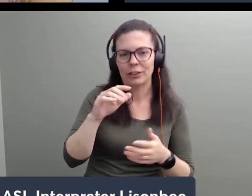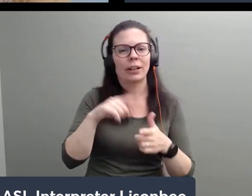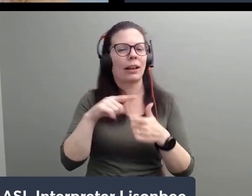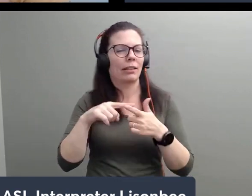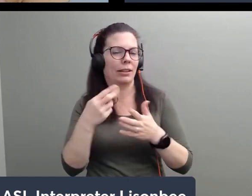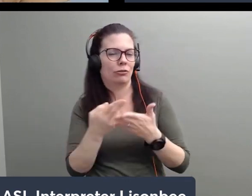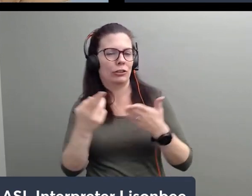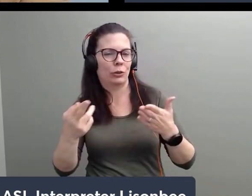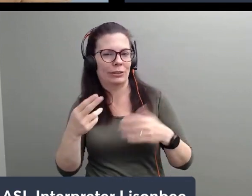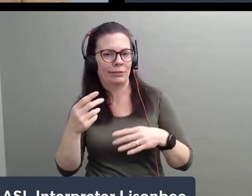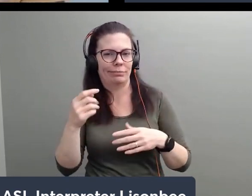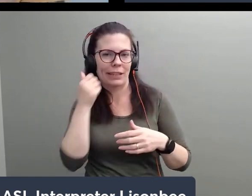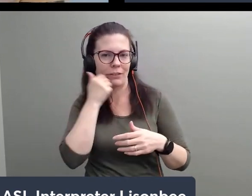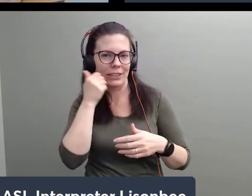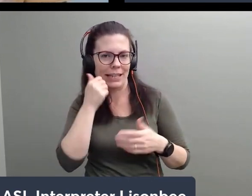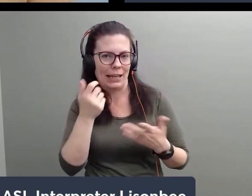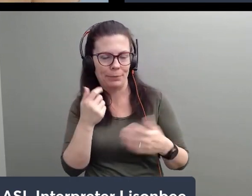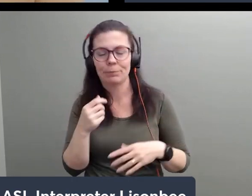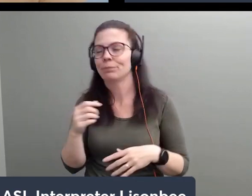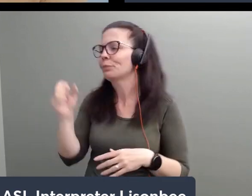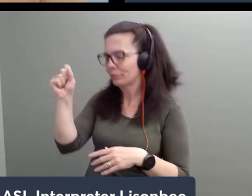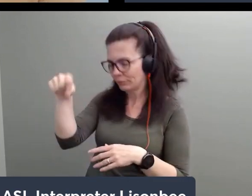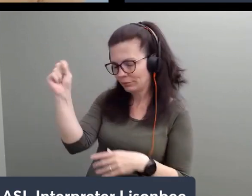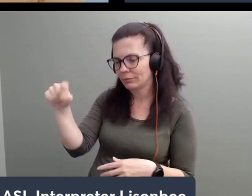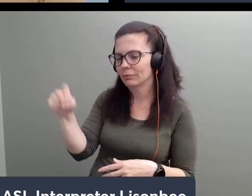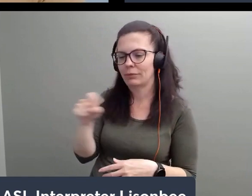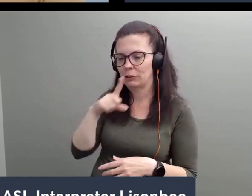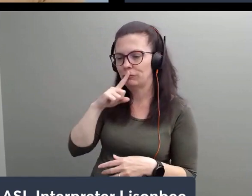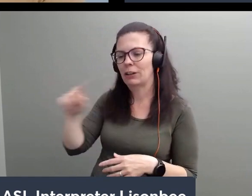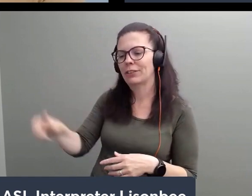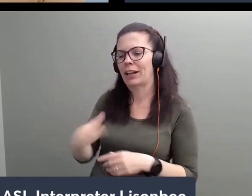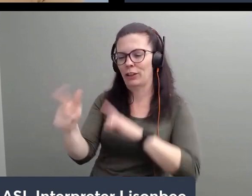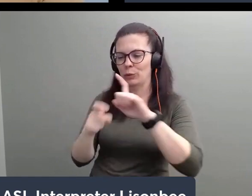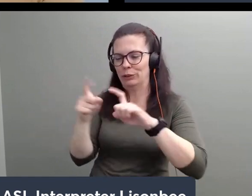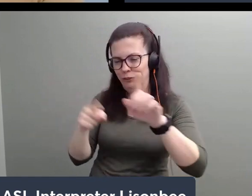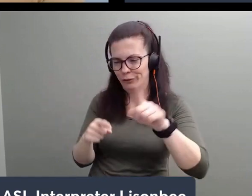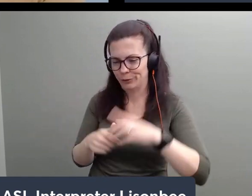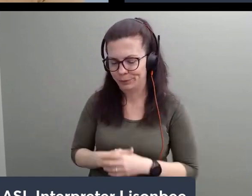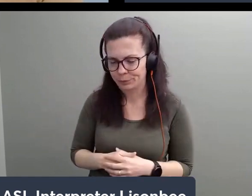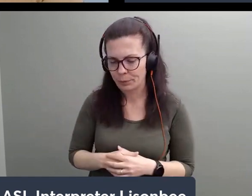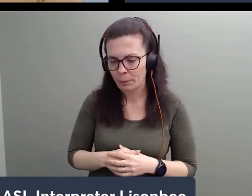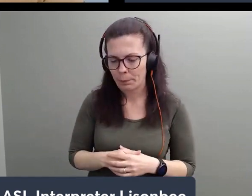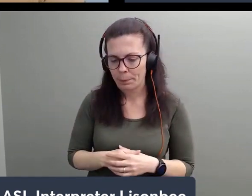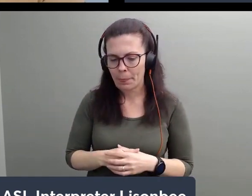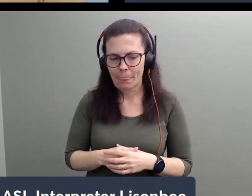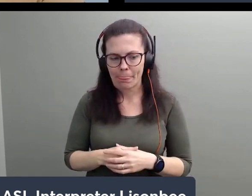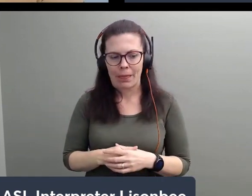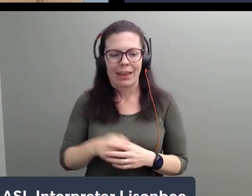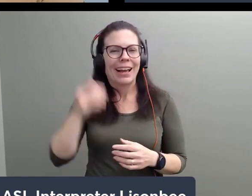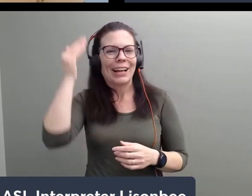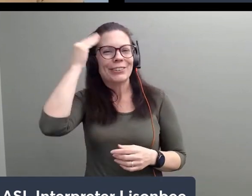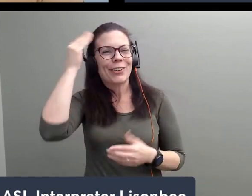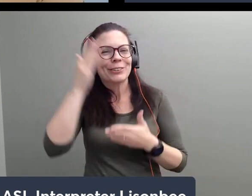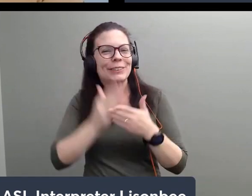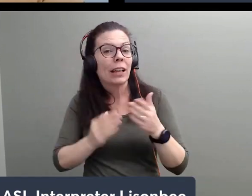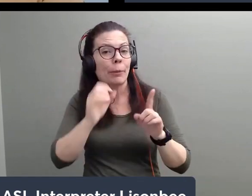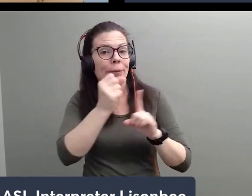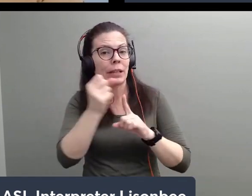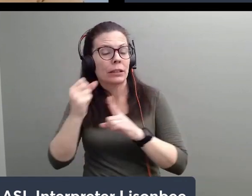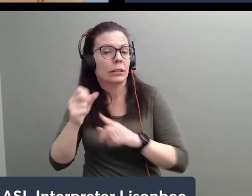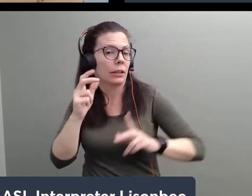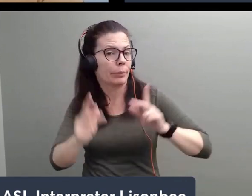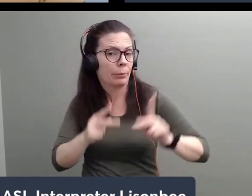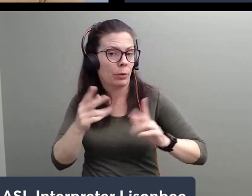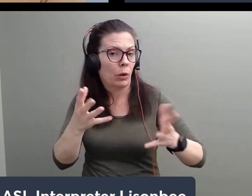with CloudFormation. So. Yeah, for sure. So let me ask some other questions. I know in some cases, folks want